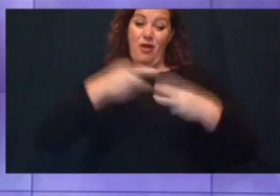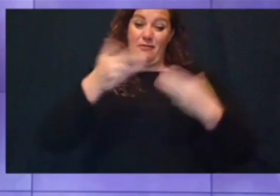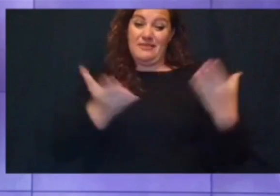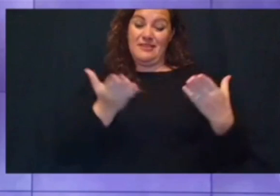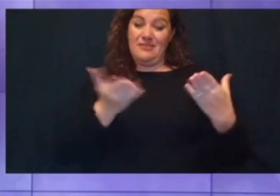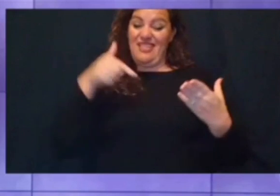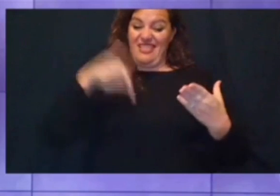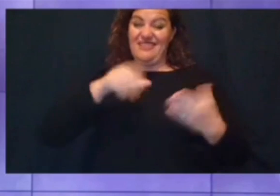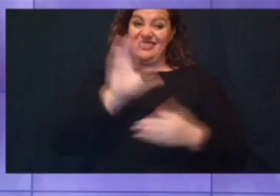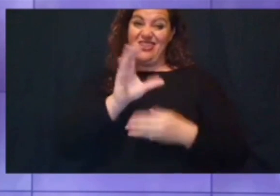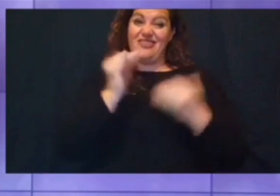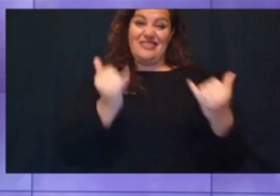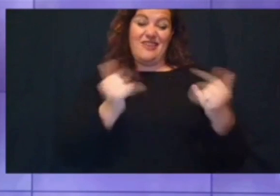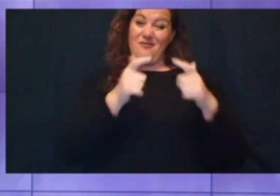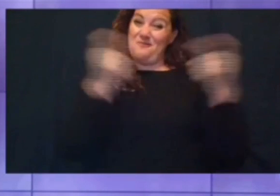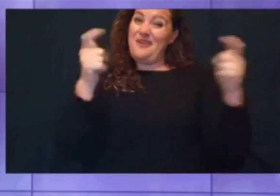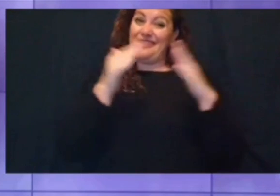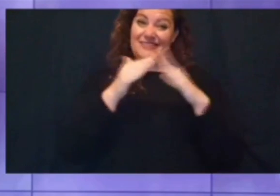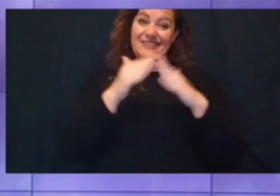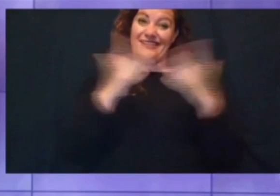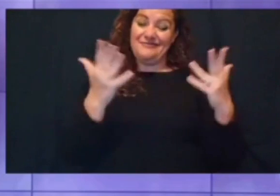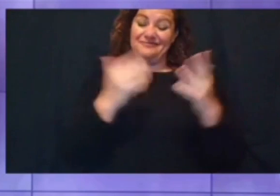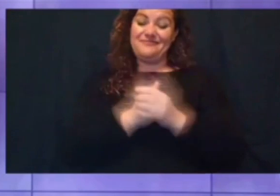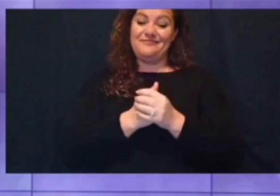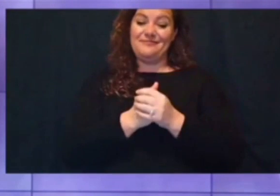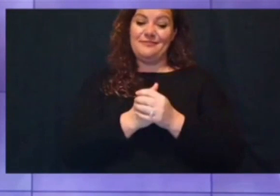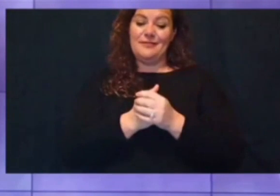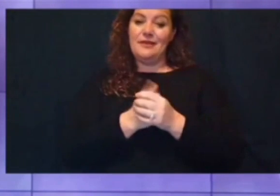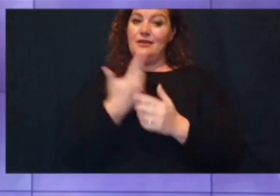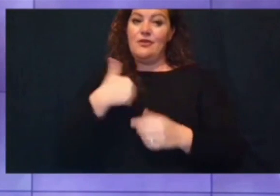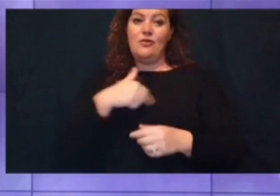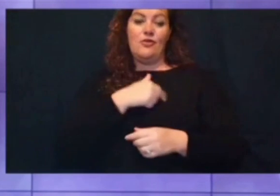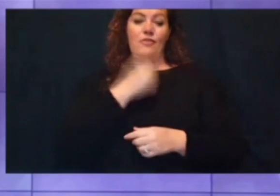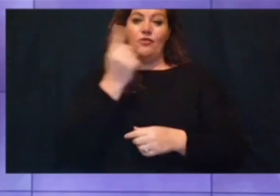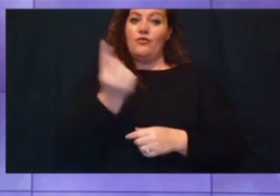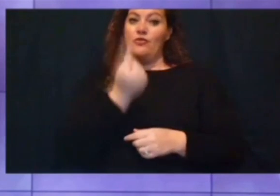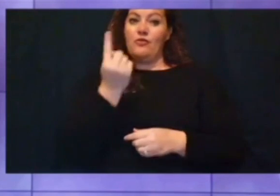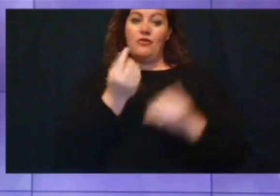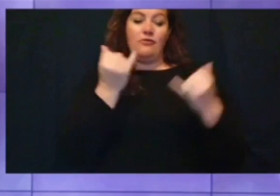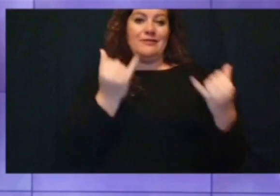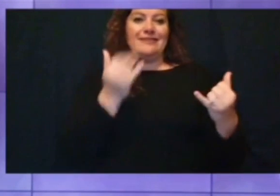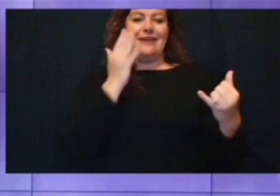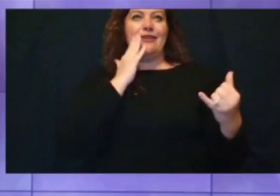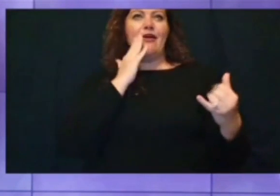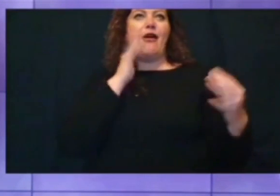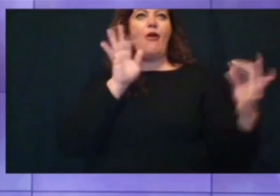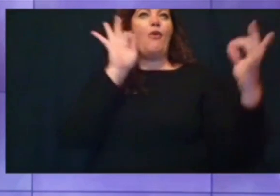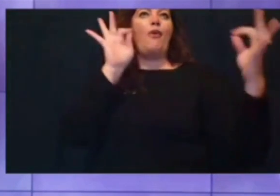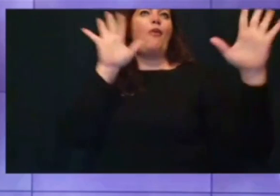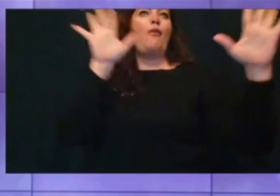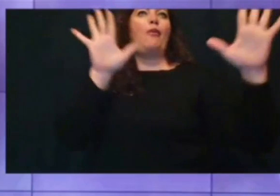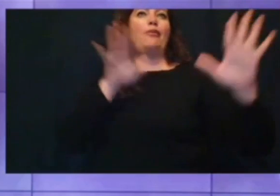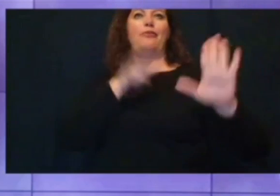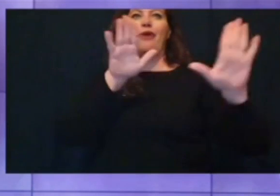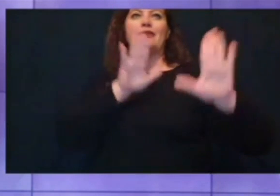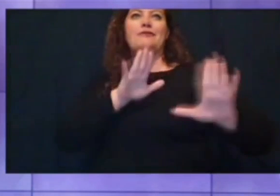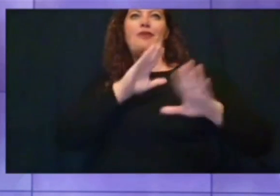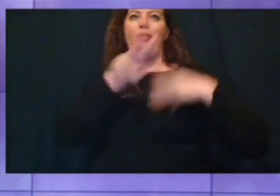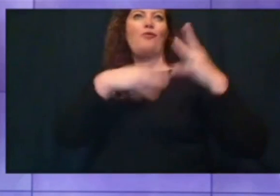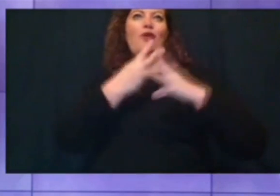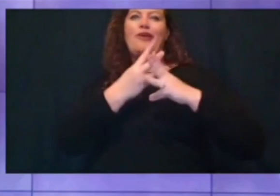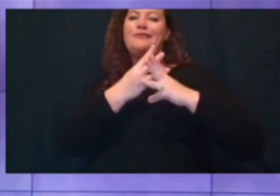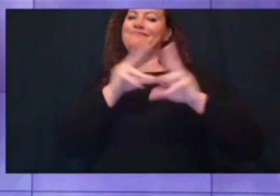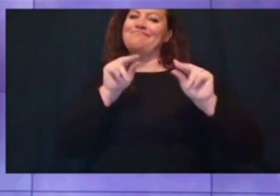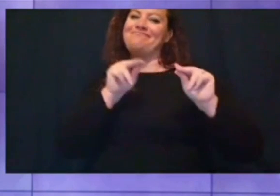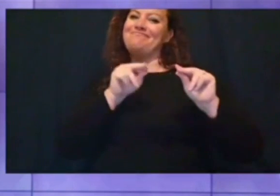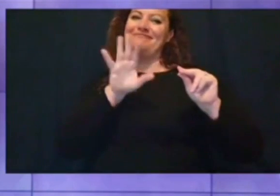So this, you know, to say that we're always going to be in the land of milk and honey, I would be lying to you if I said that.